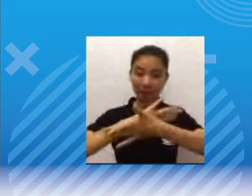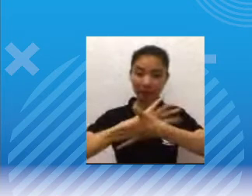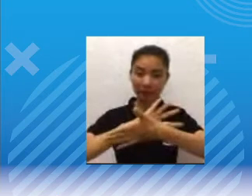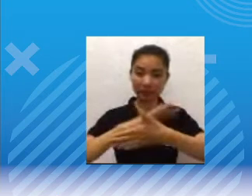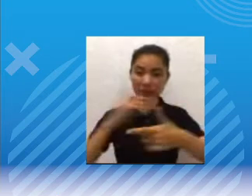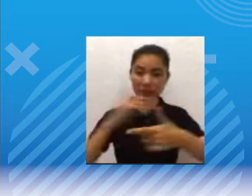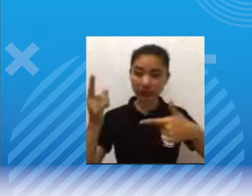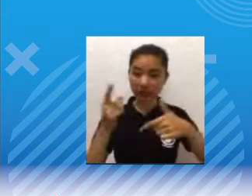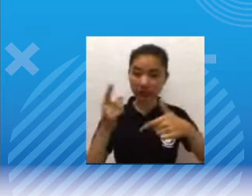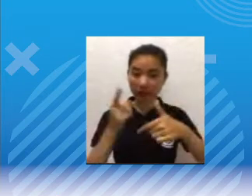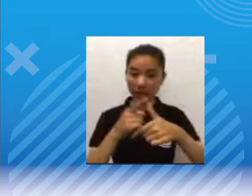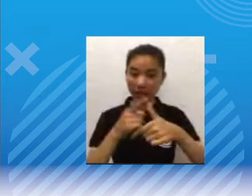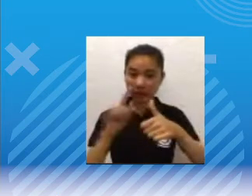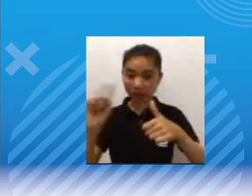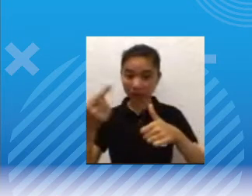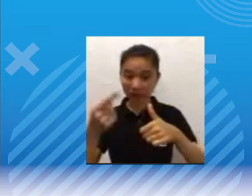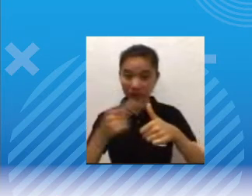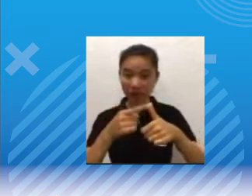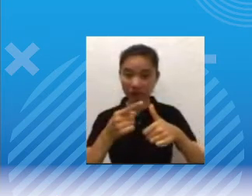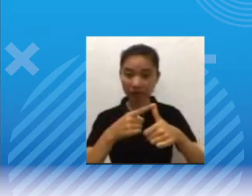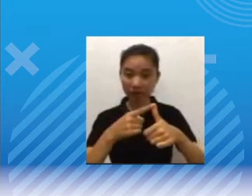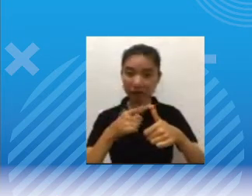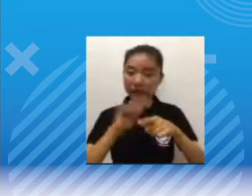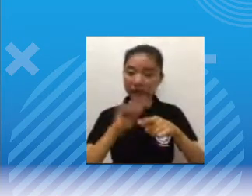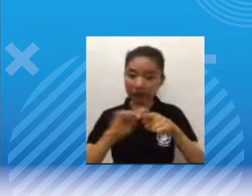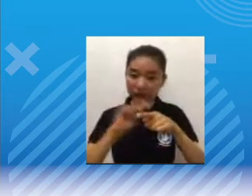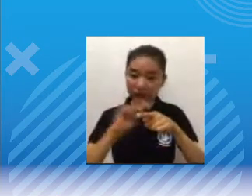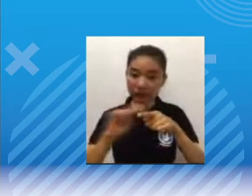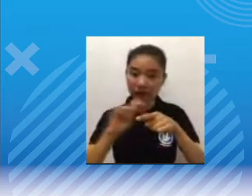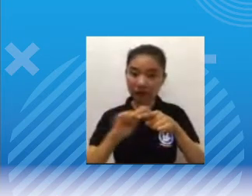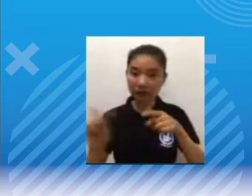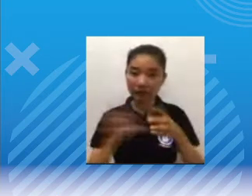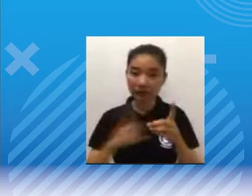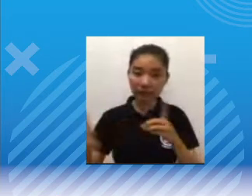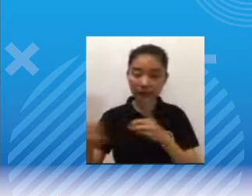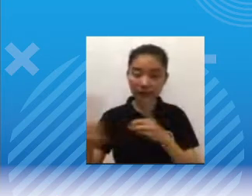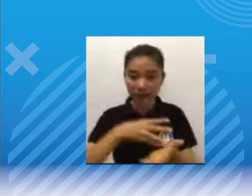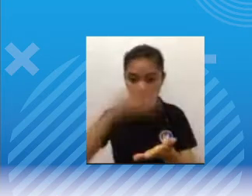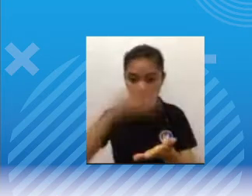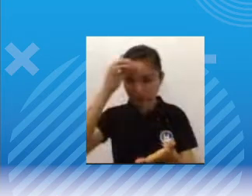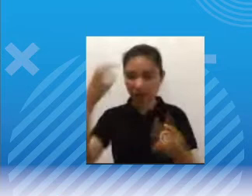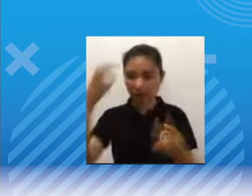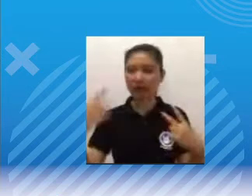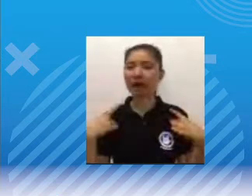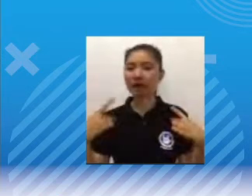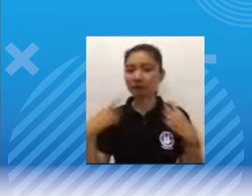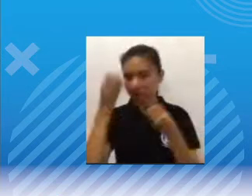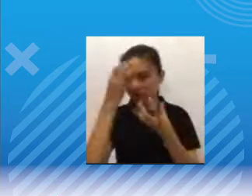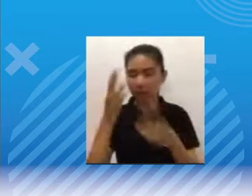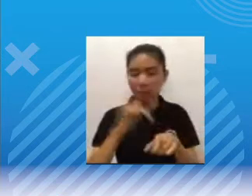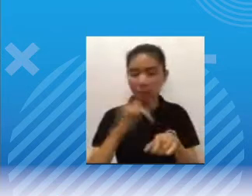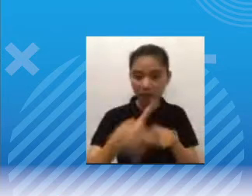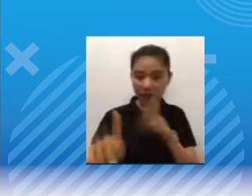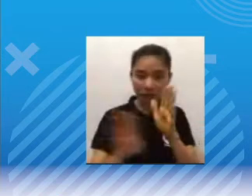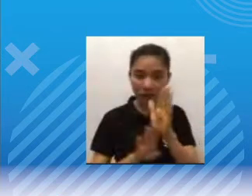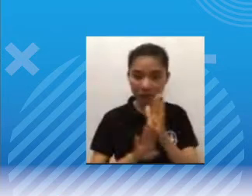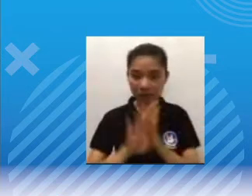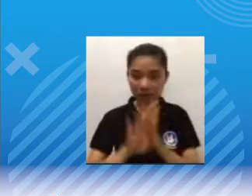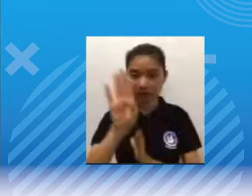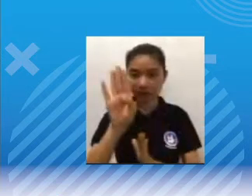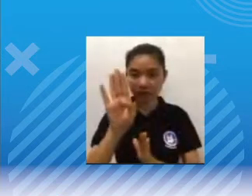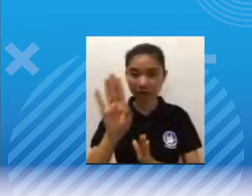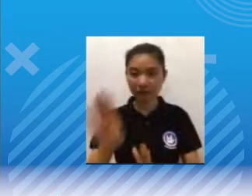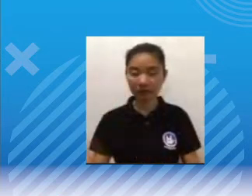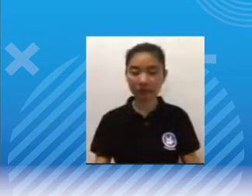learning. So they specifically mentioned professional development on distance learning. No? So ano